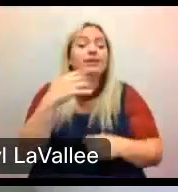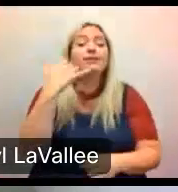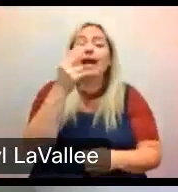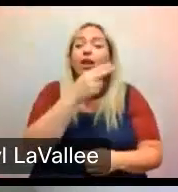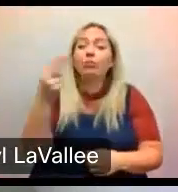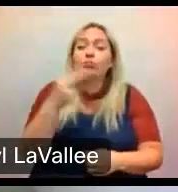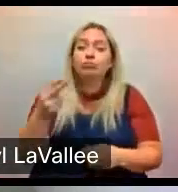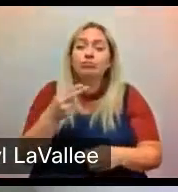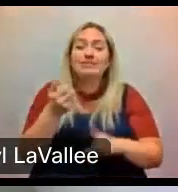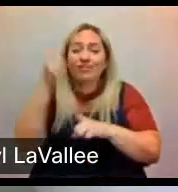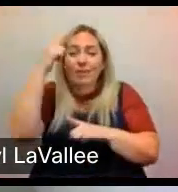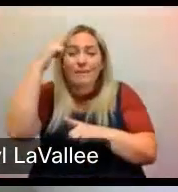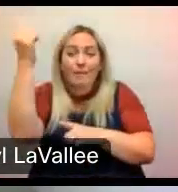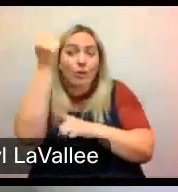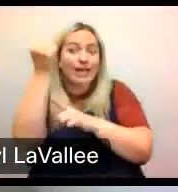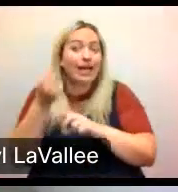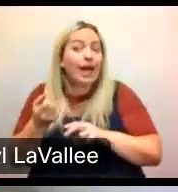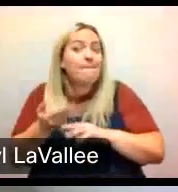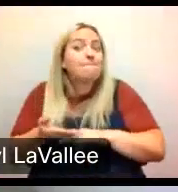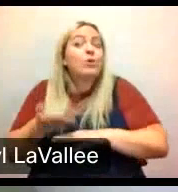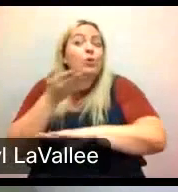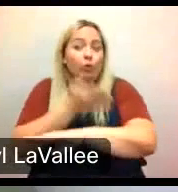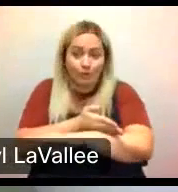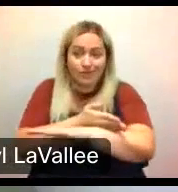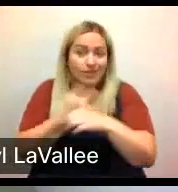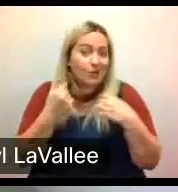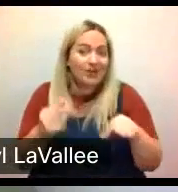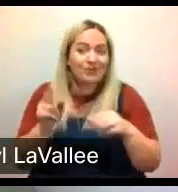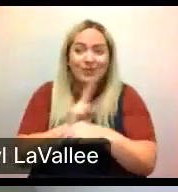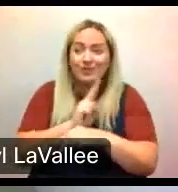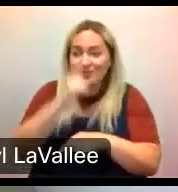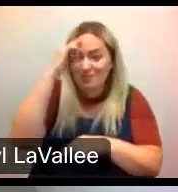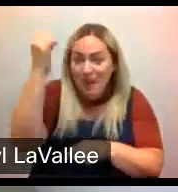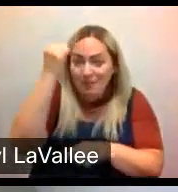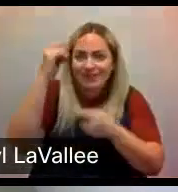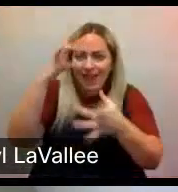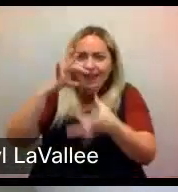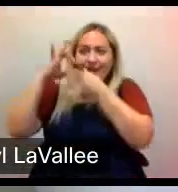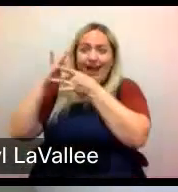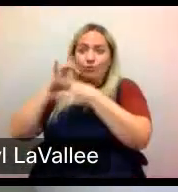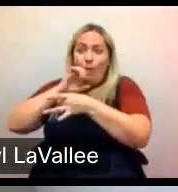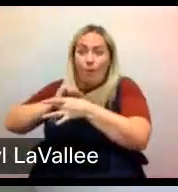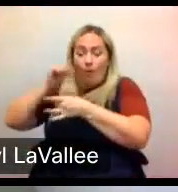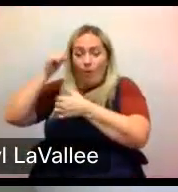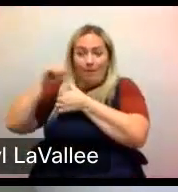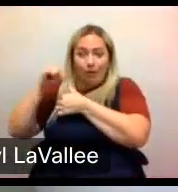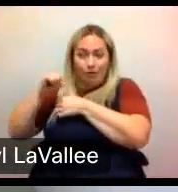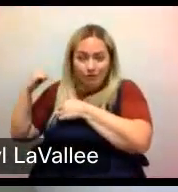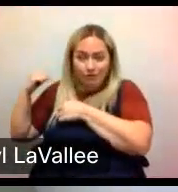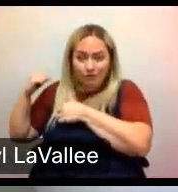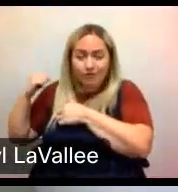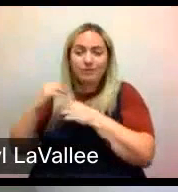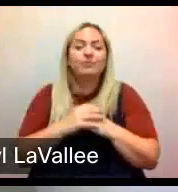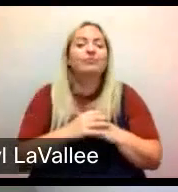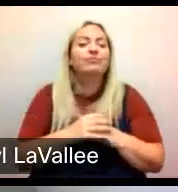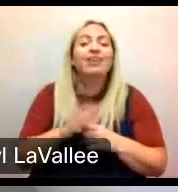memory improves when we use memories and connect them to other memories, old memories. Other